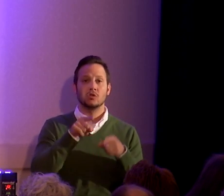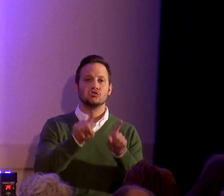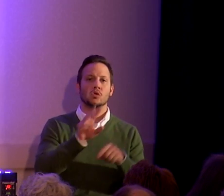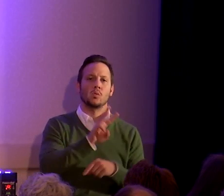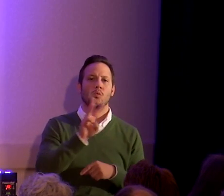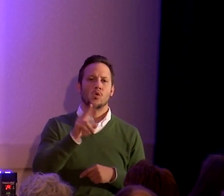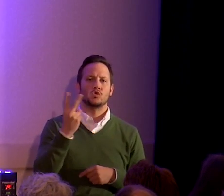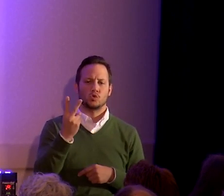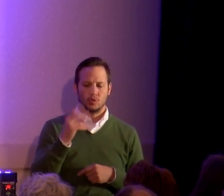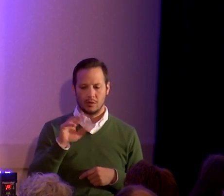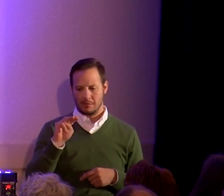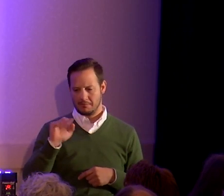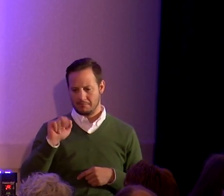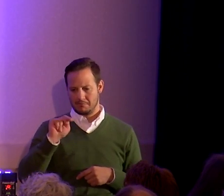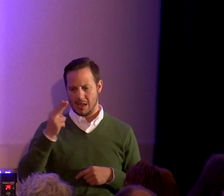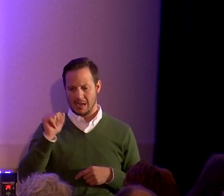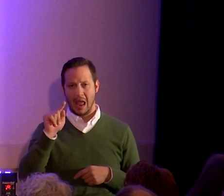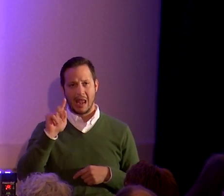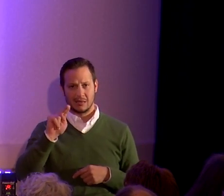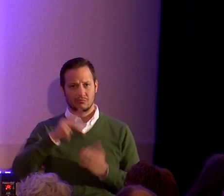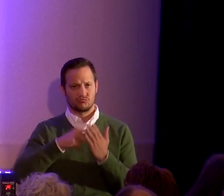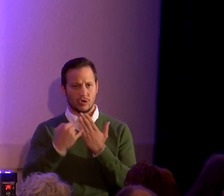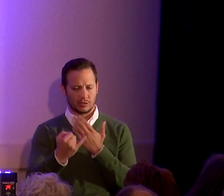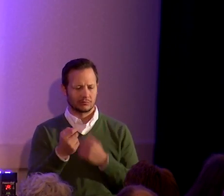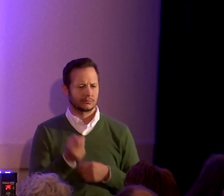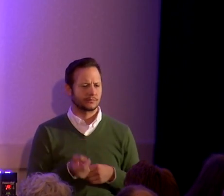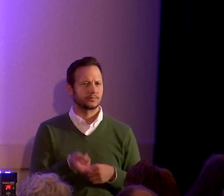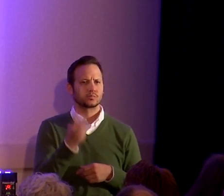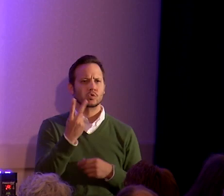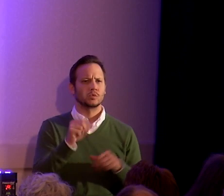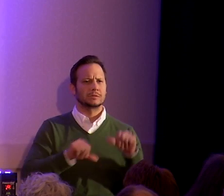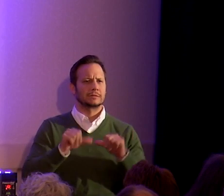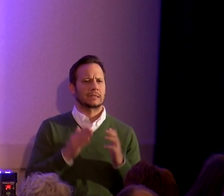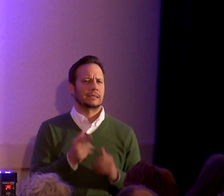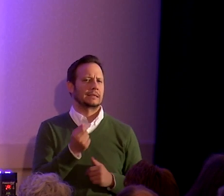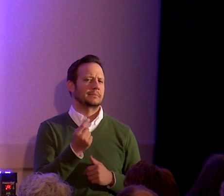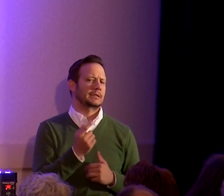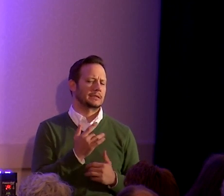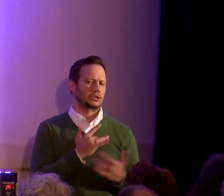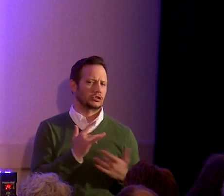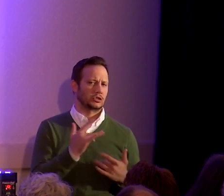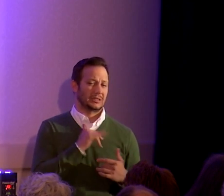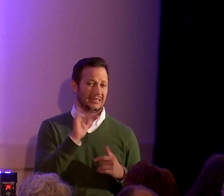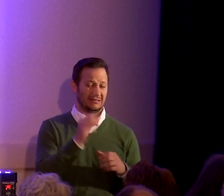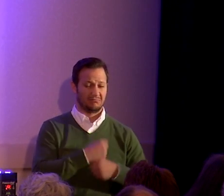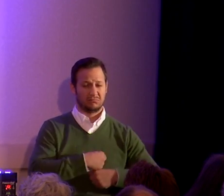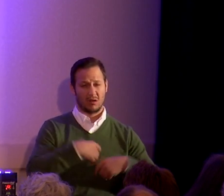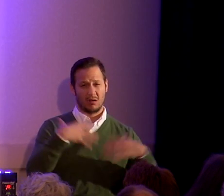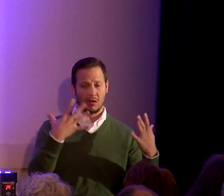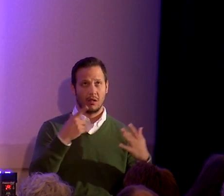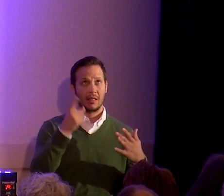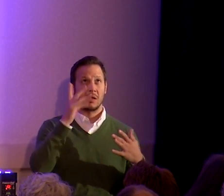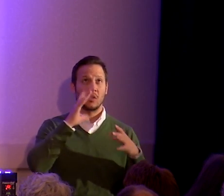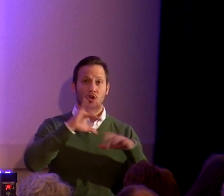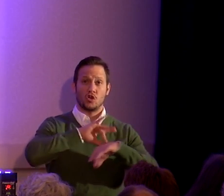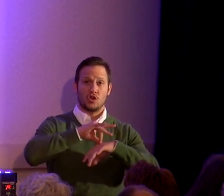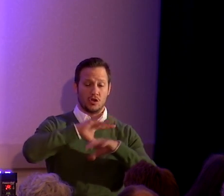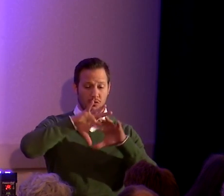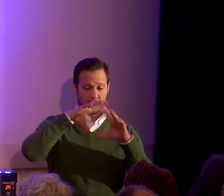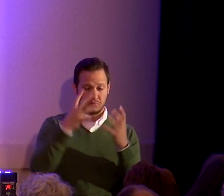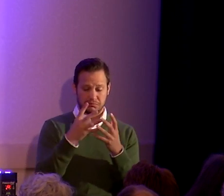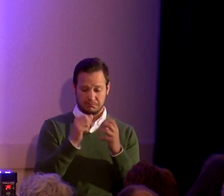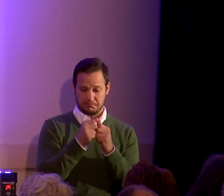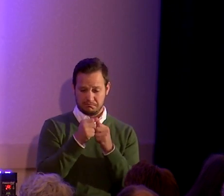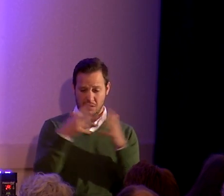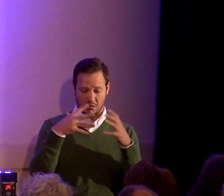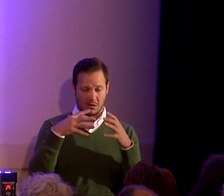Manhattan Project. A couple of scientists were worried that if they detonated a nuclear weapon, it would ignite the Earth's atmosphere and scorch the planet